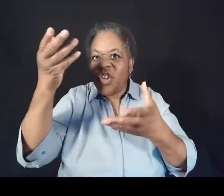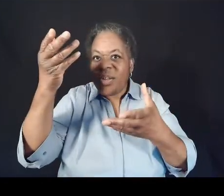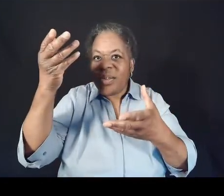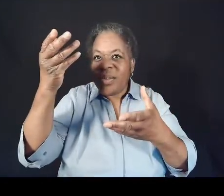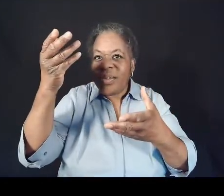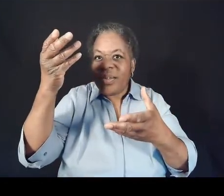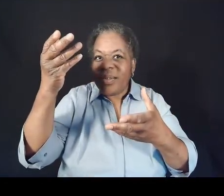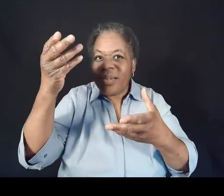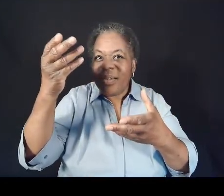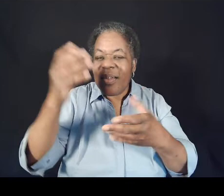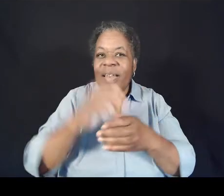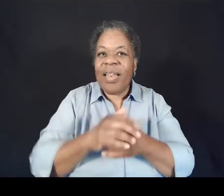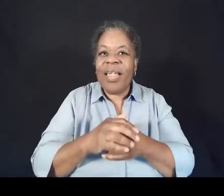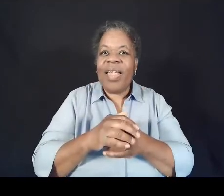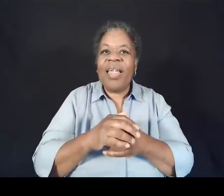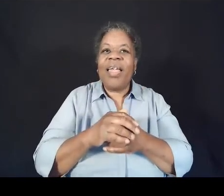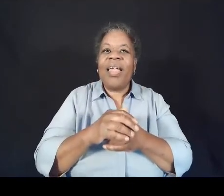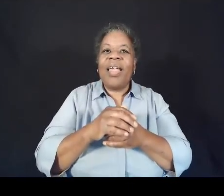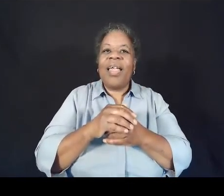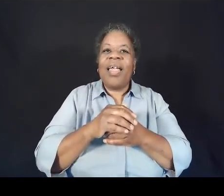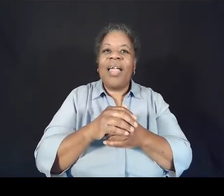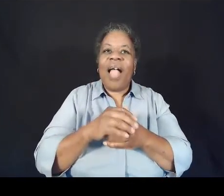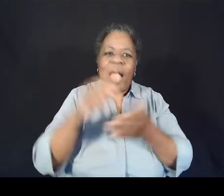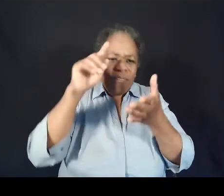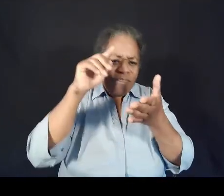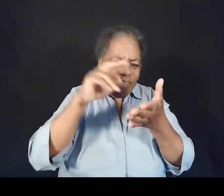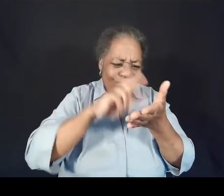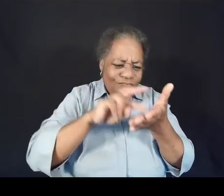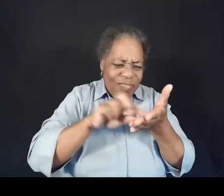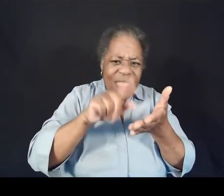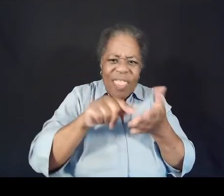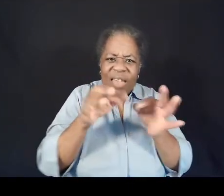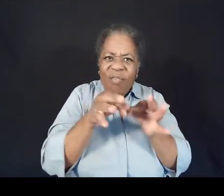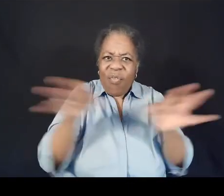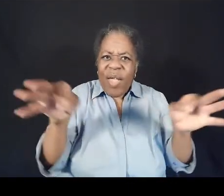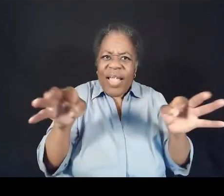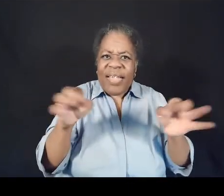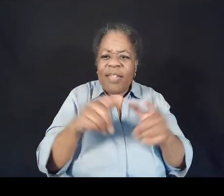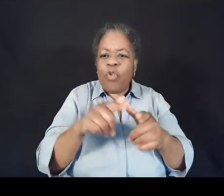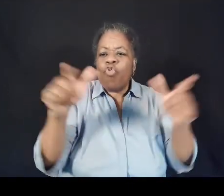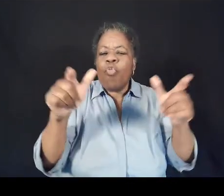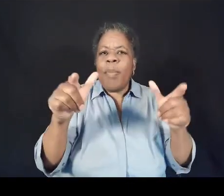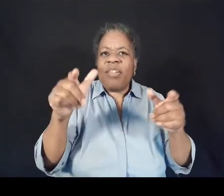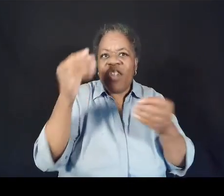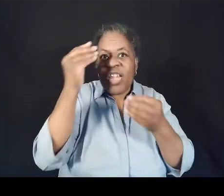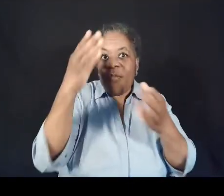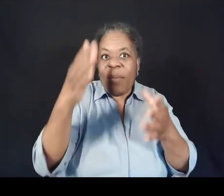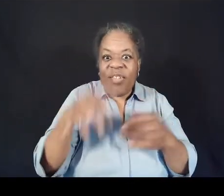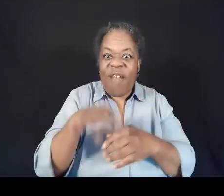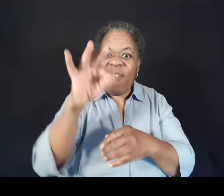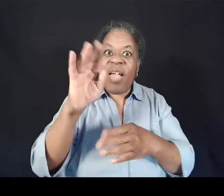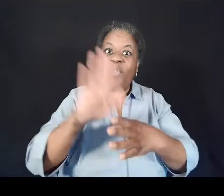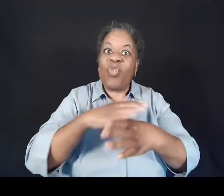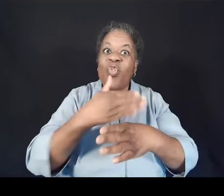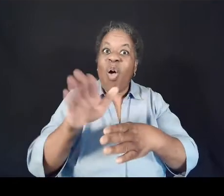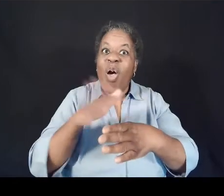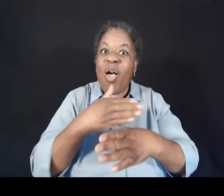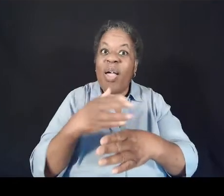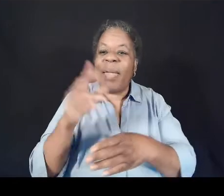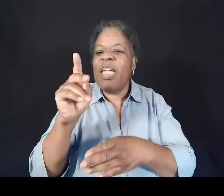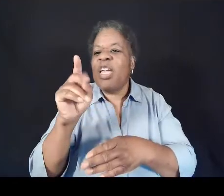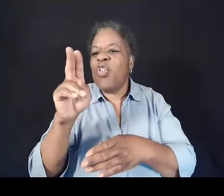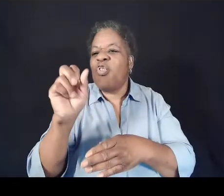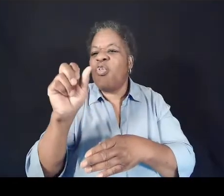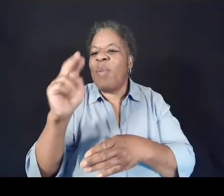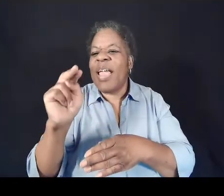I actually Googled that phrase, too much information, and came across a pretty good song by Duran Duran. Hey